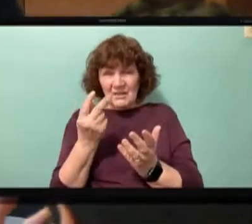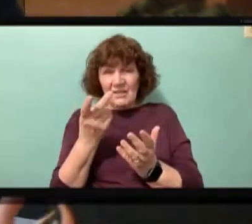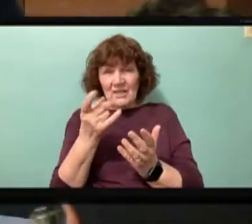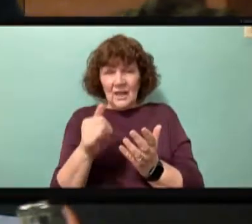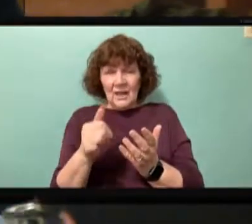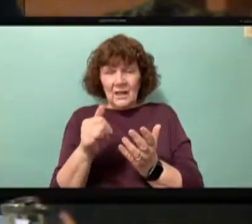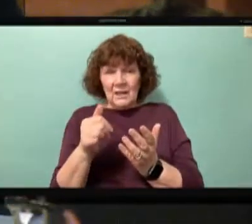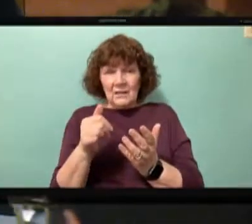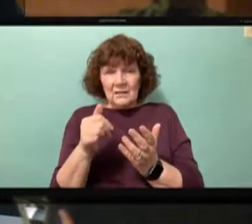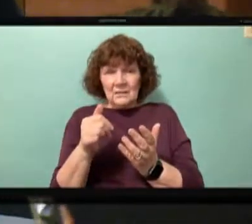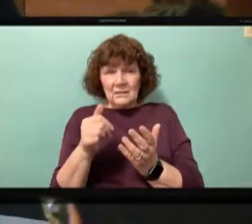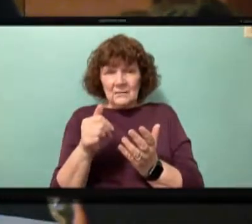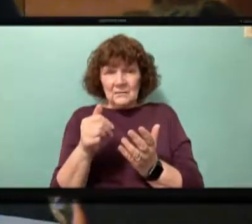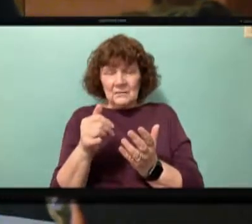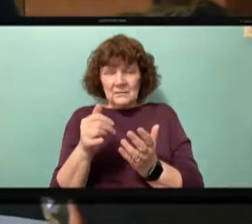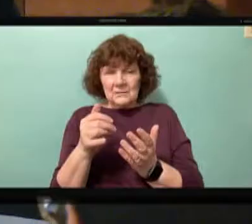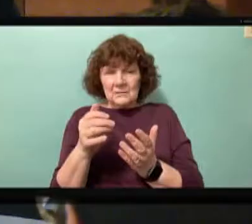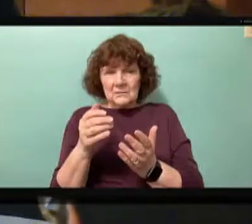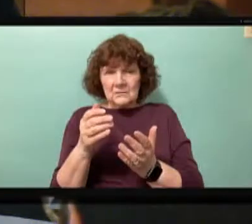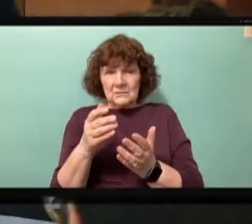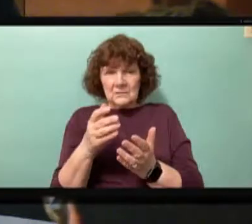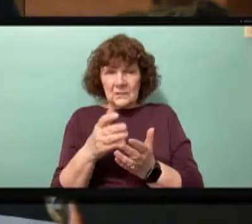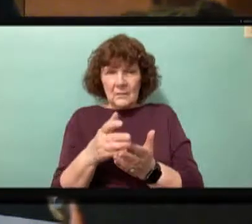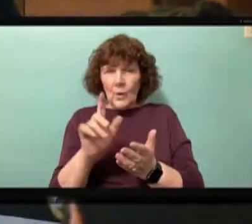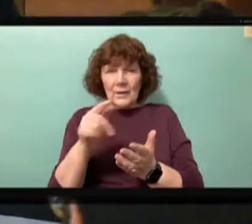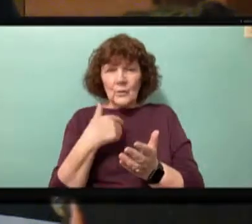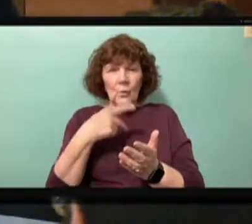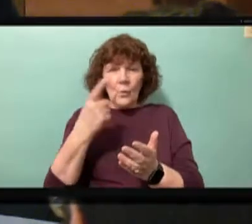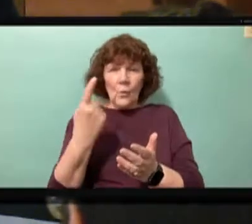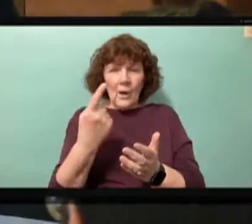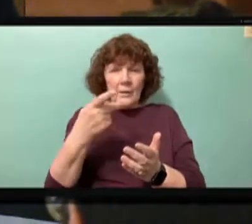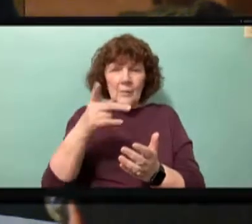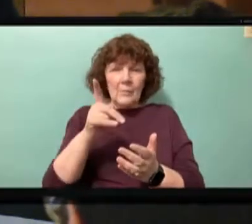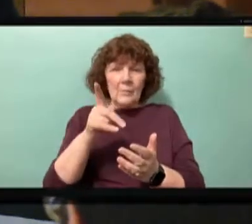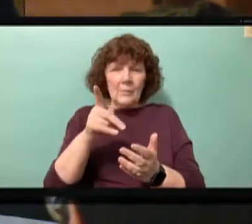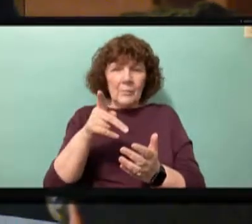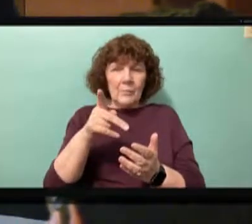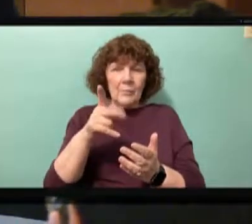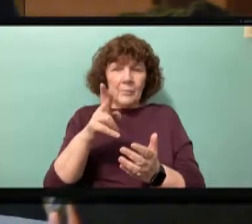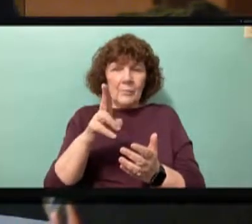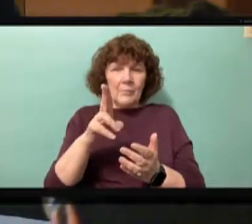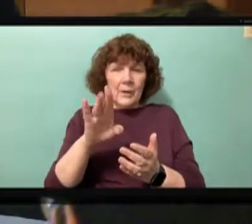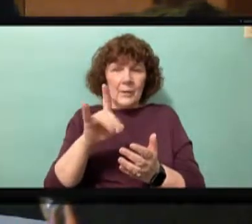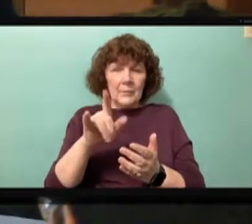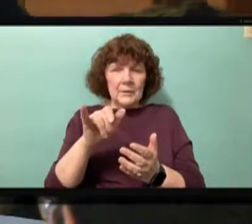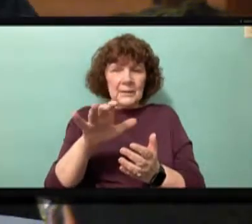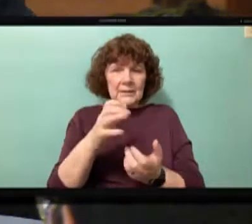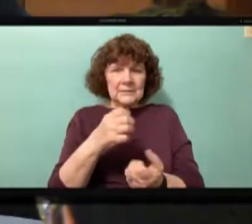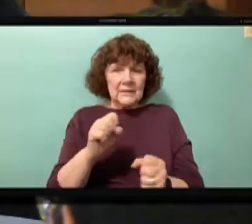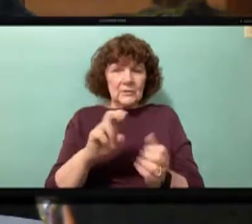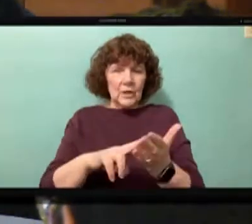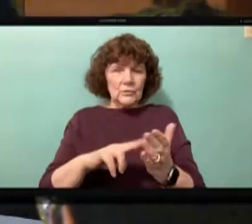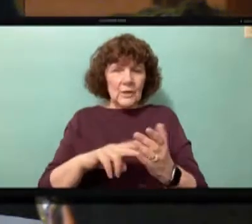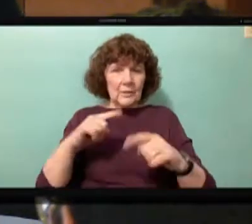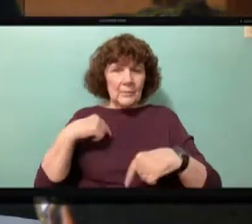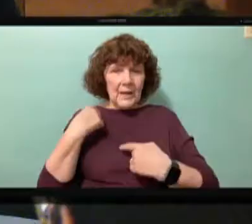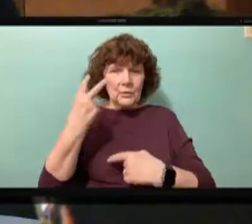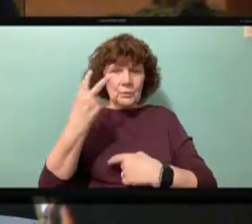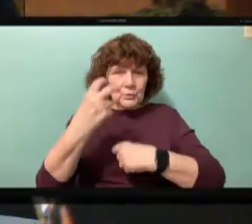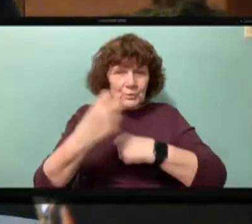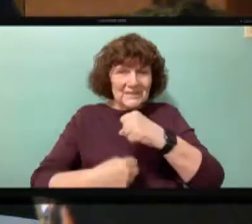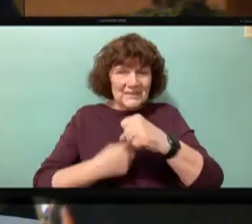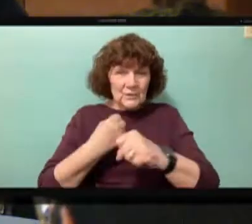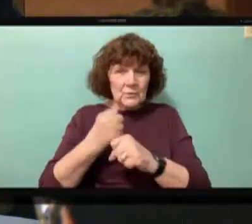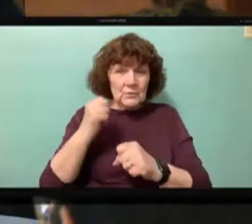size. There was only one public safety contract in the last 2 years that is on this list of largest